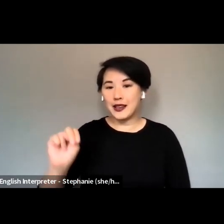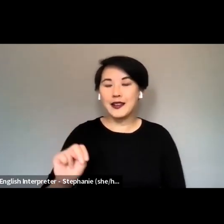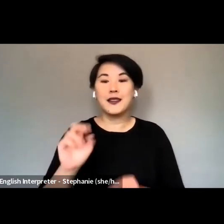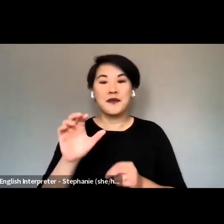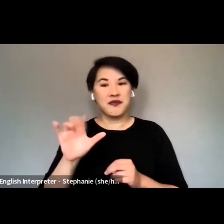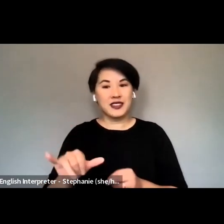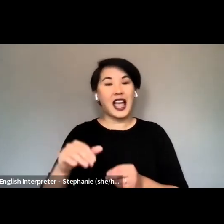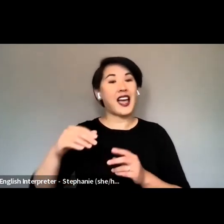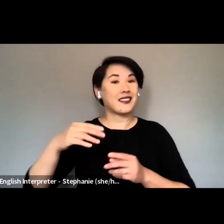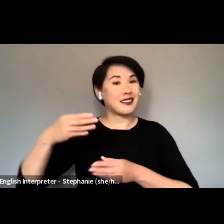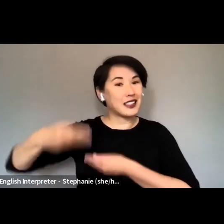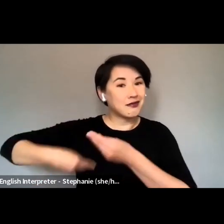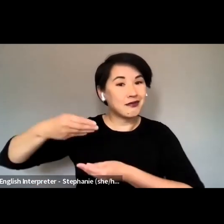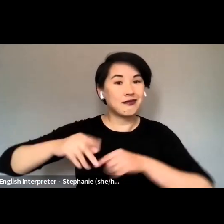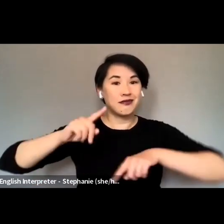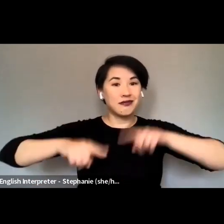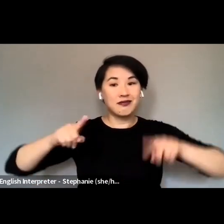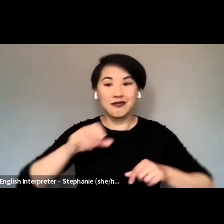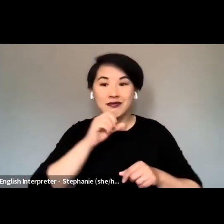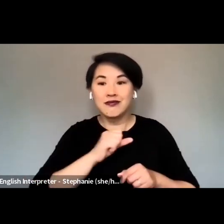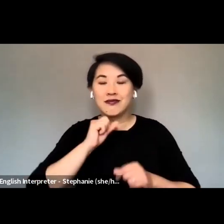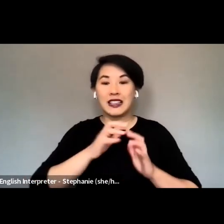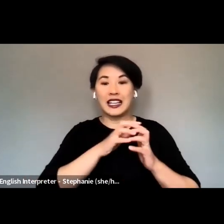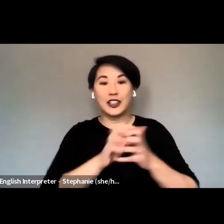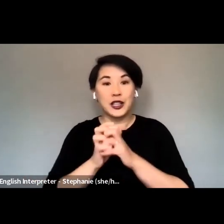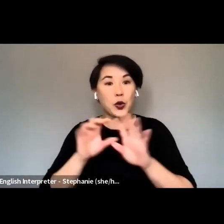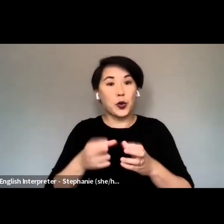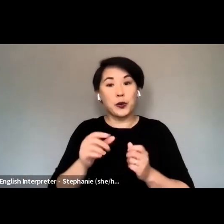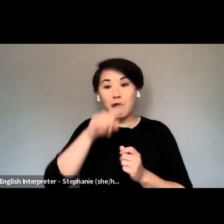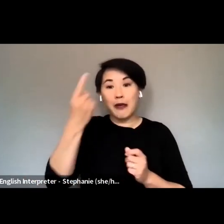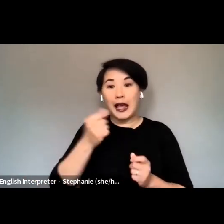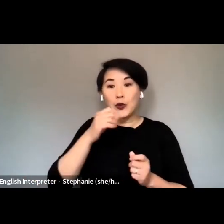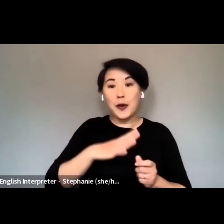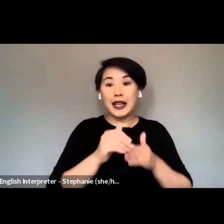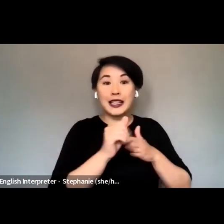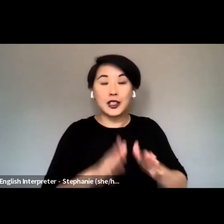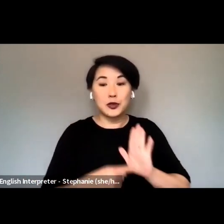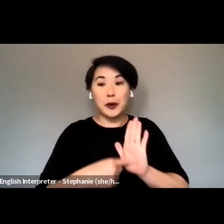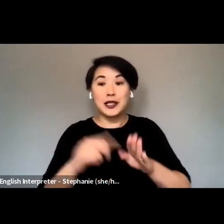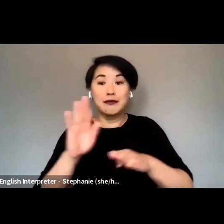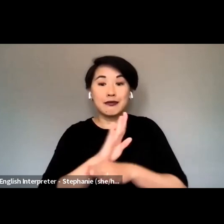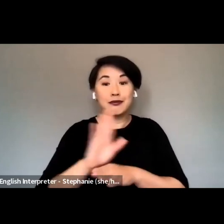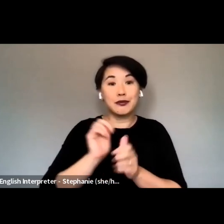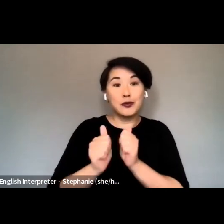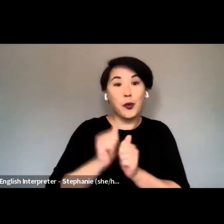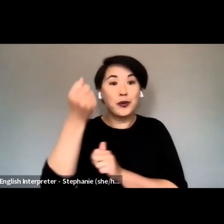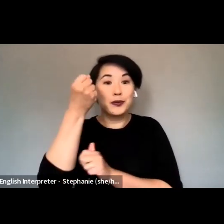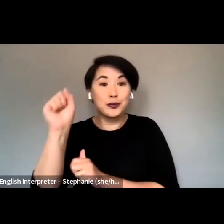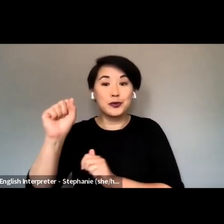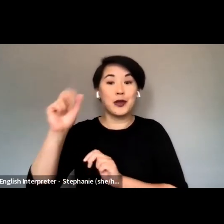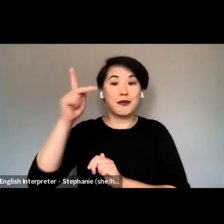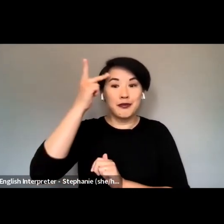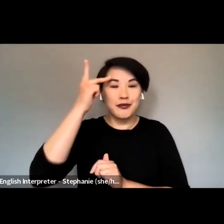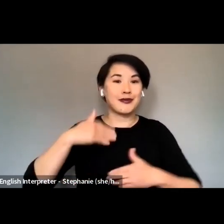business, sports, movement, politics, entertainment, and beyond.